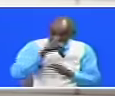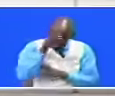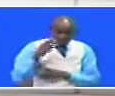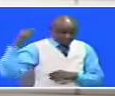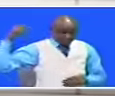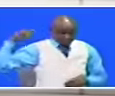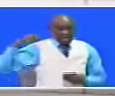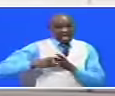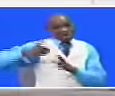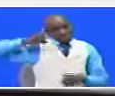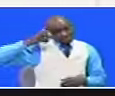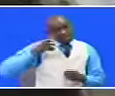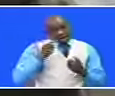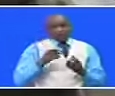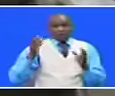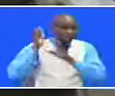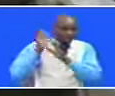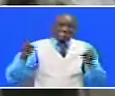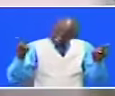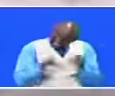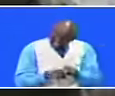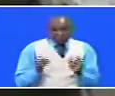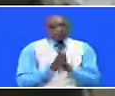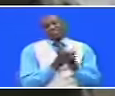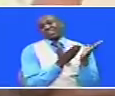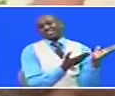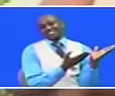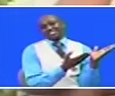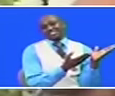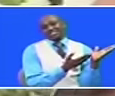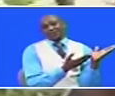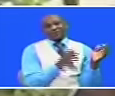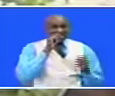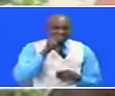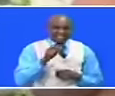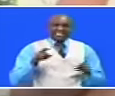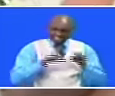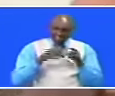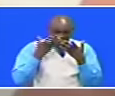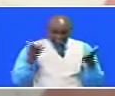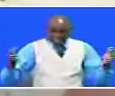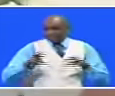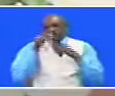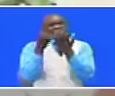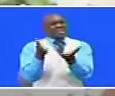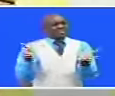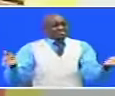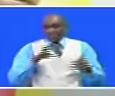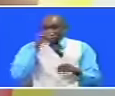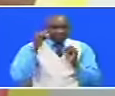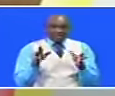view mirror had been damaged, just like the case for Chege Fresh, and his personal items were found within the